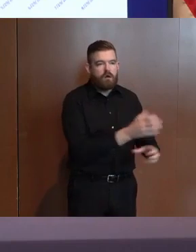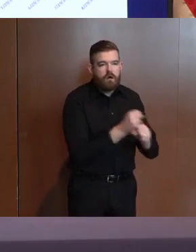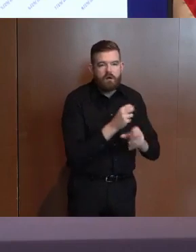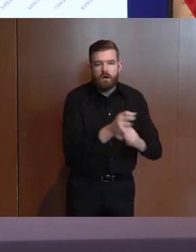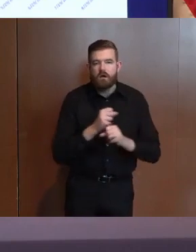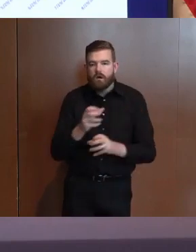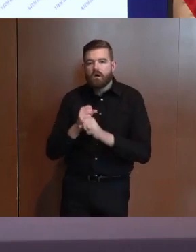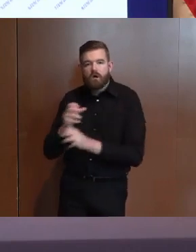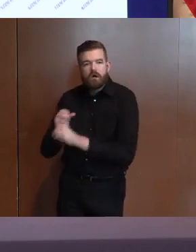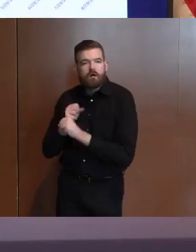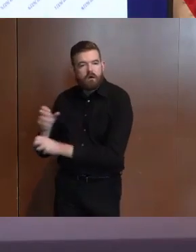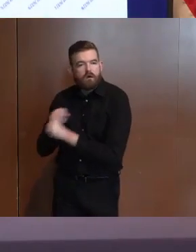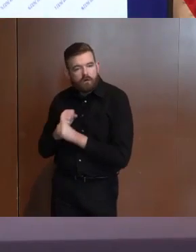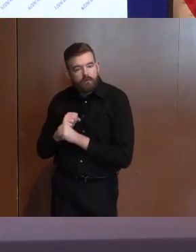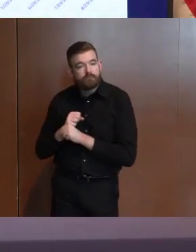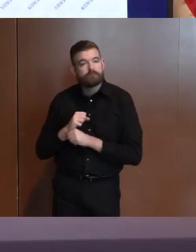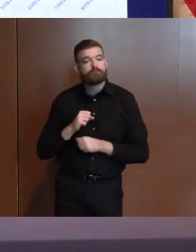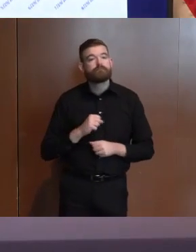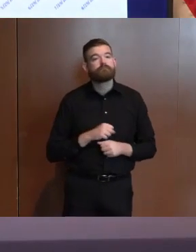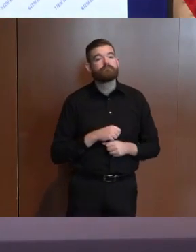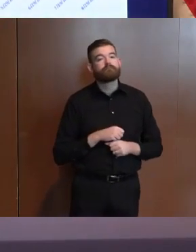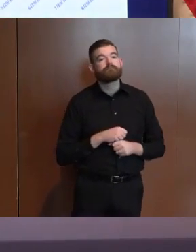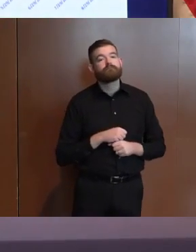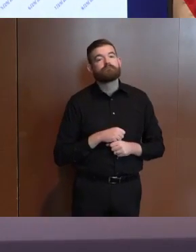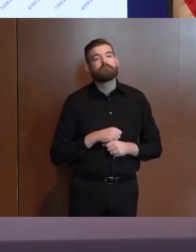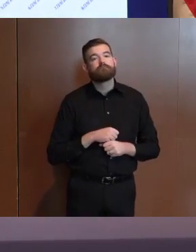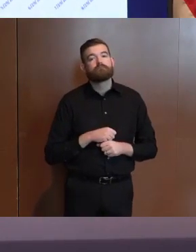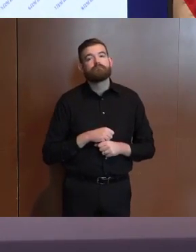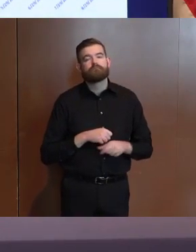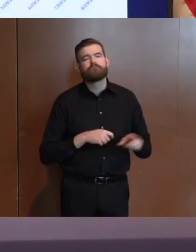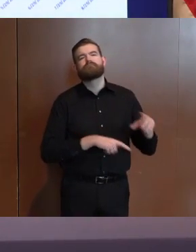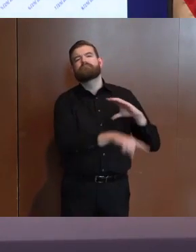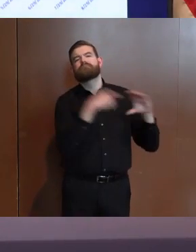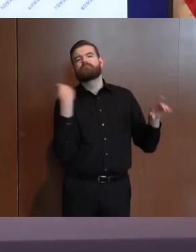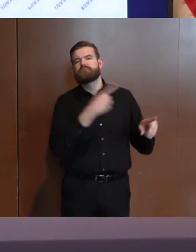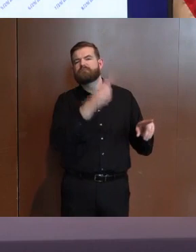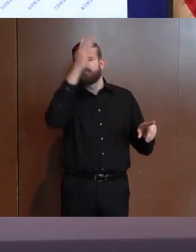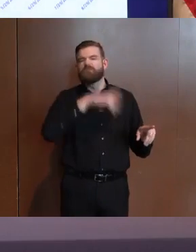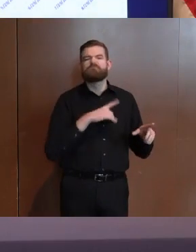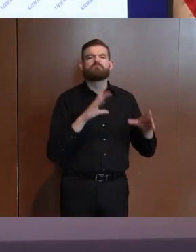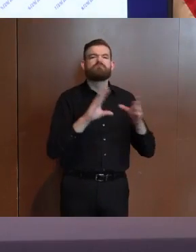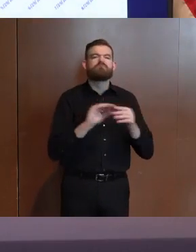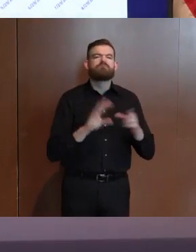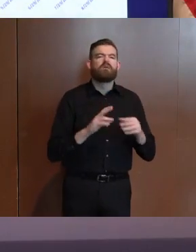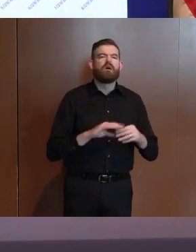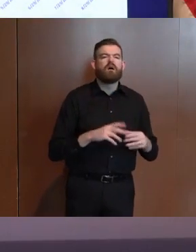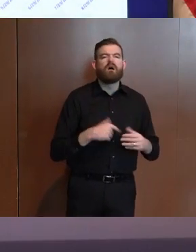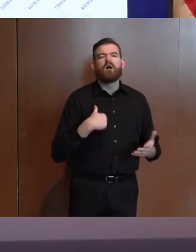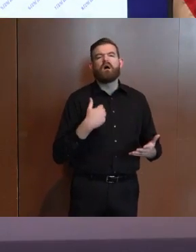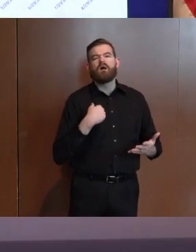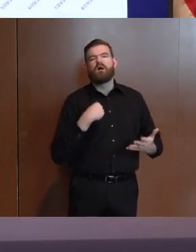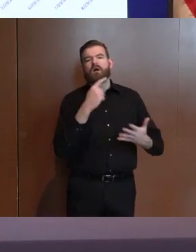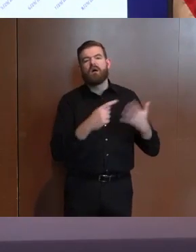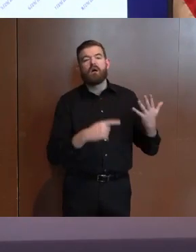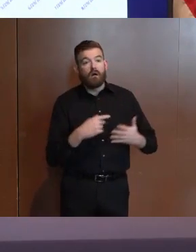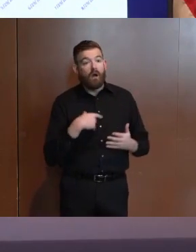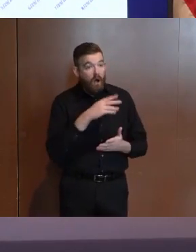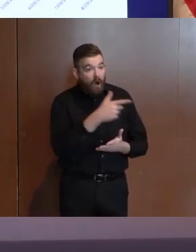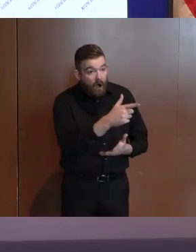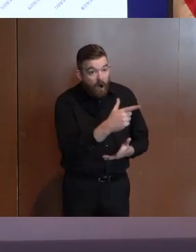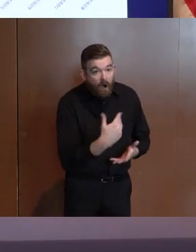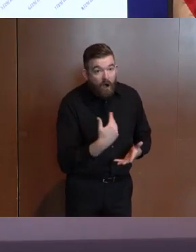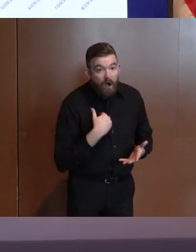got a guy who's got X or Y, and overwhelmingly they turn out to be, there's